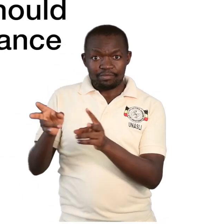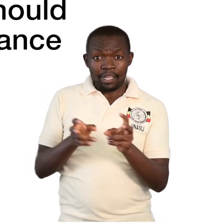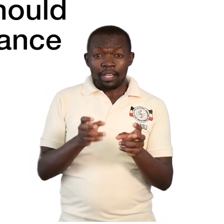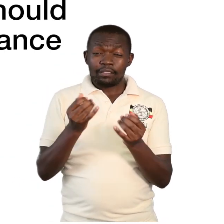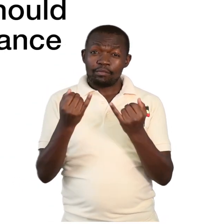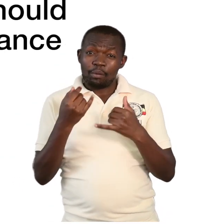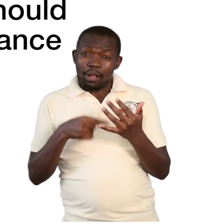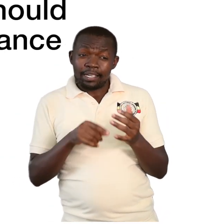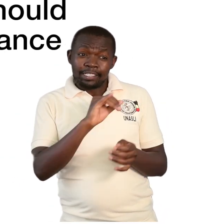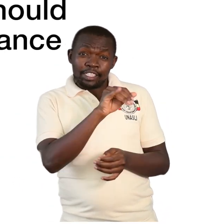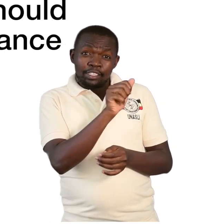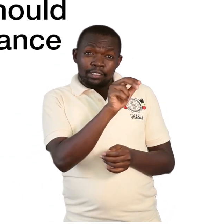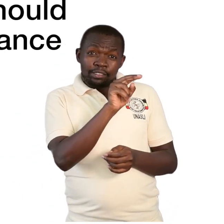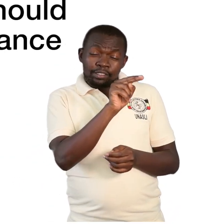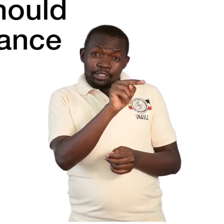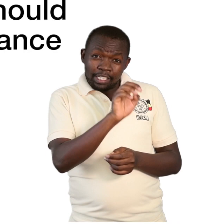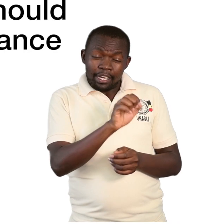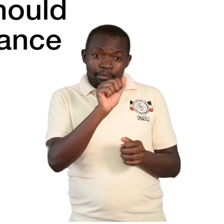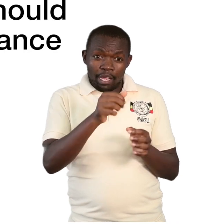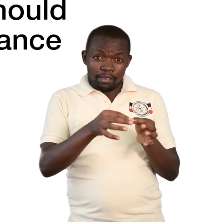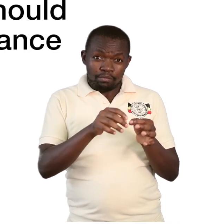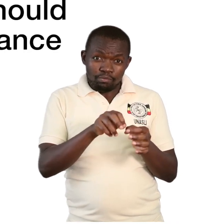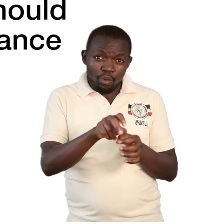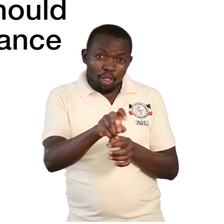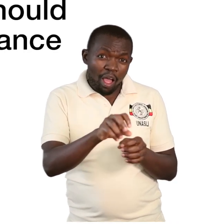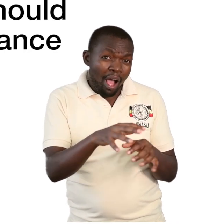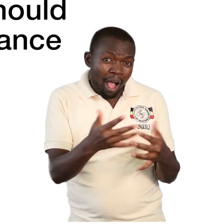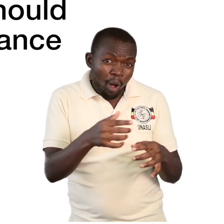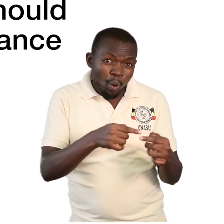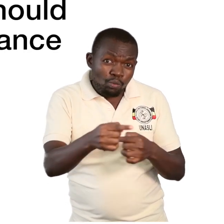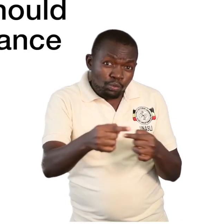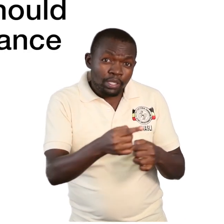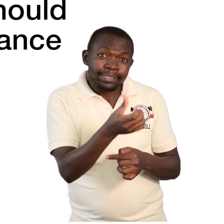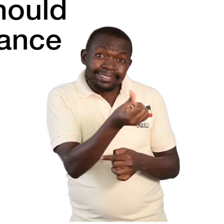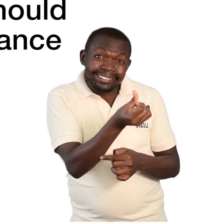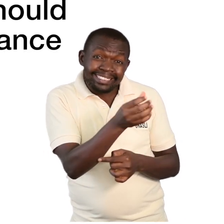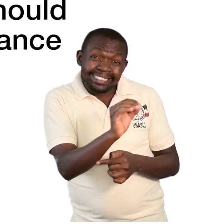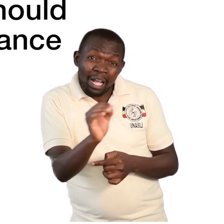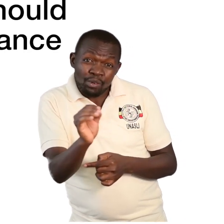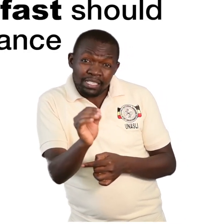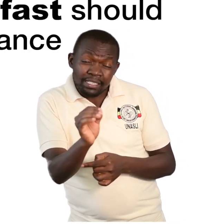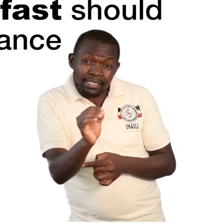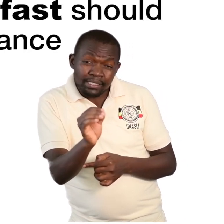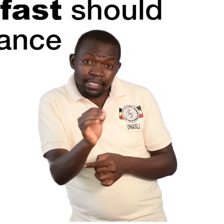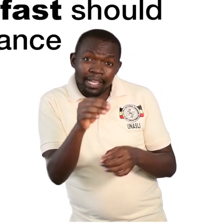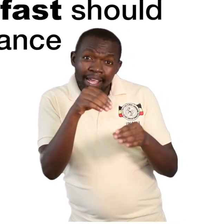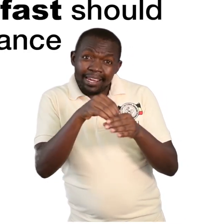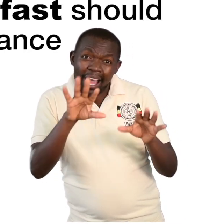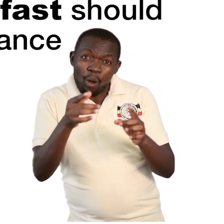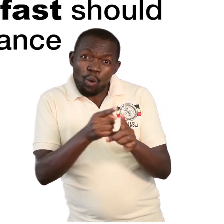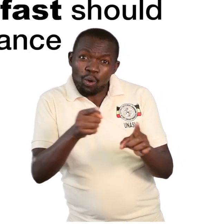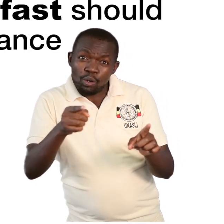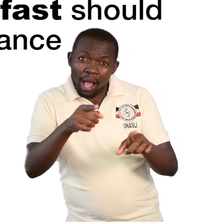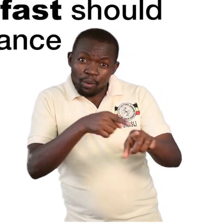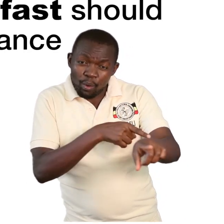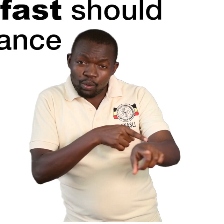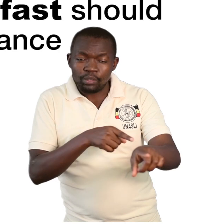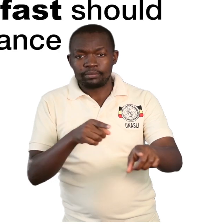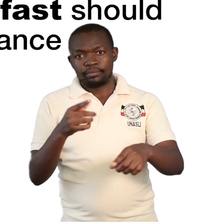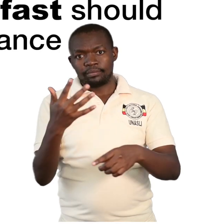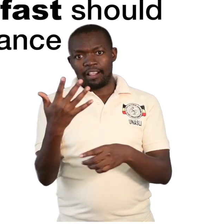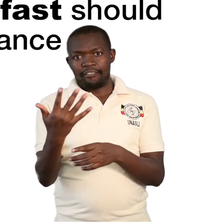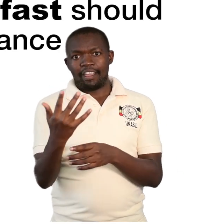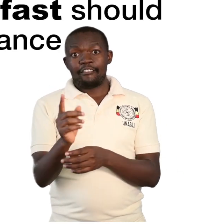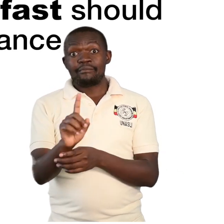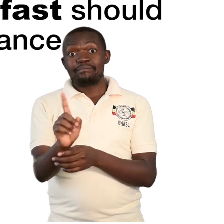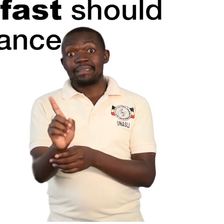told that Jane is to walk 600 meters in 5 minutes. So our time that we've been given